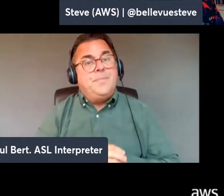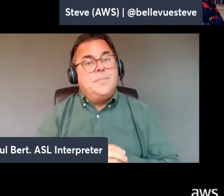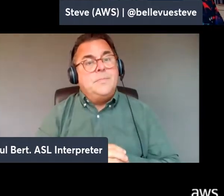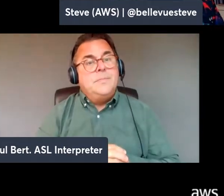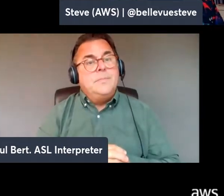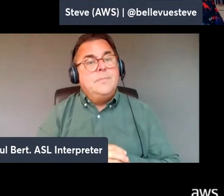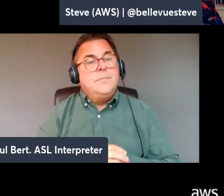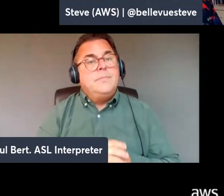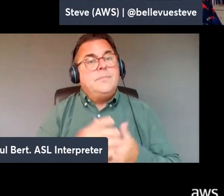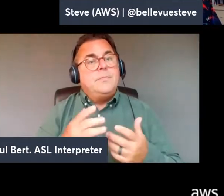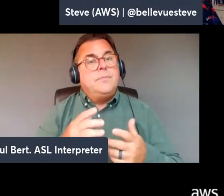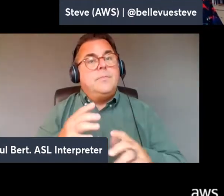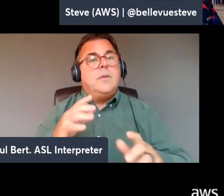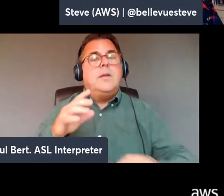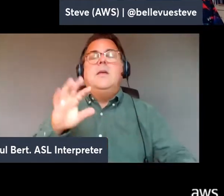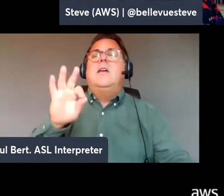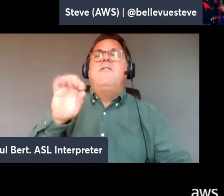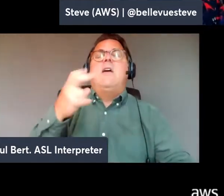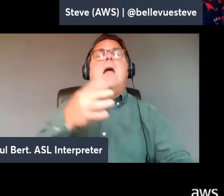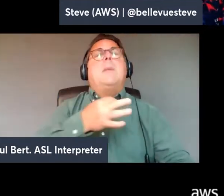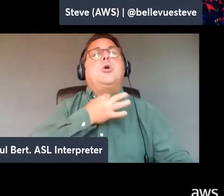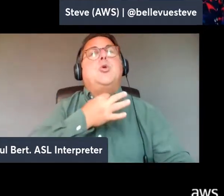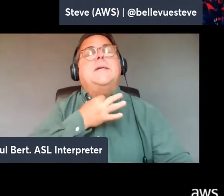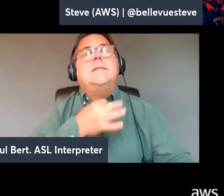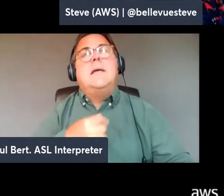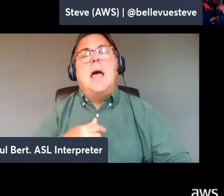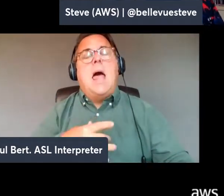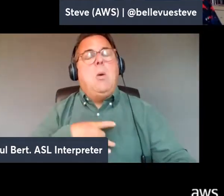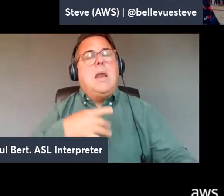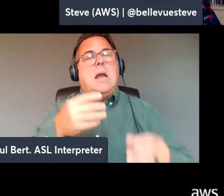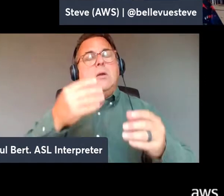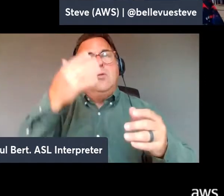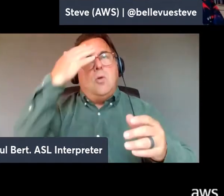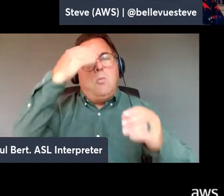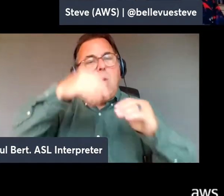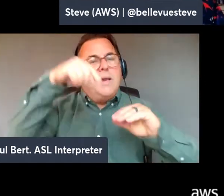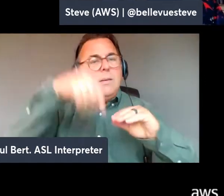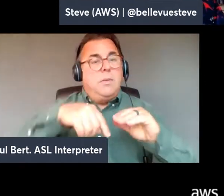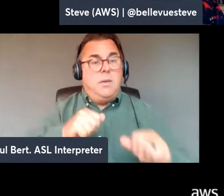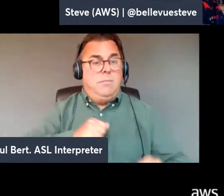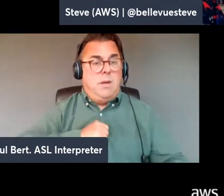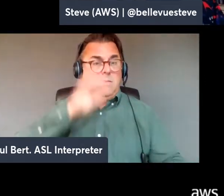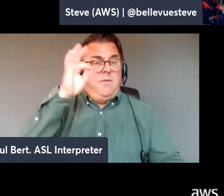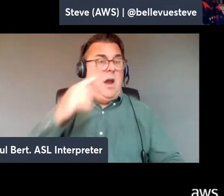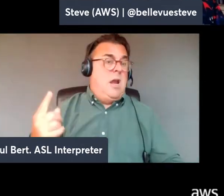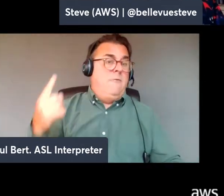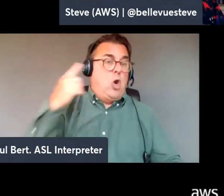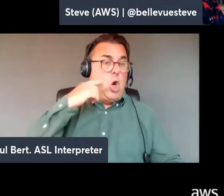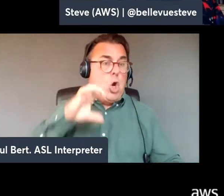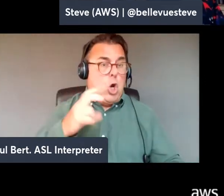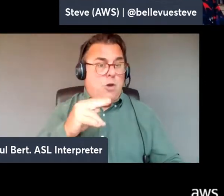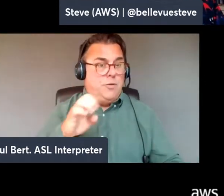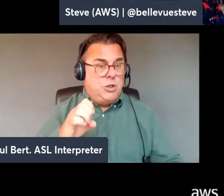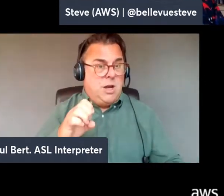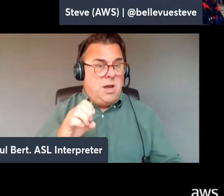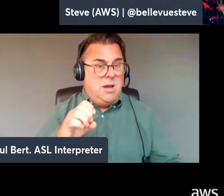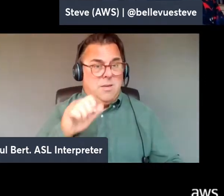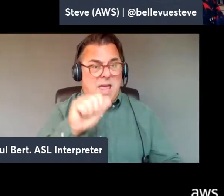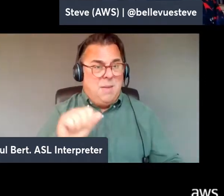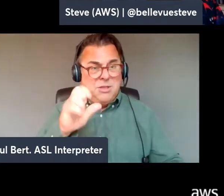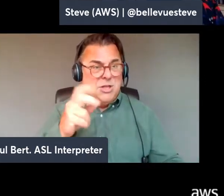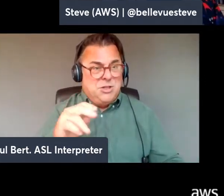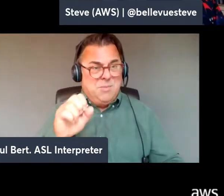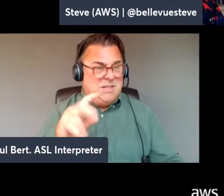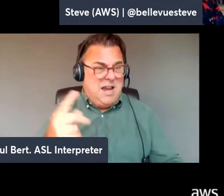So Super curious. So yeah, I mean, I would love to know more about, you know, I hadn't heard of the Chime, the Amazon Chime